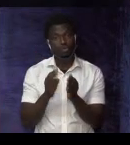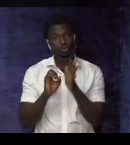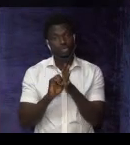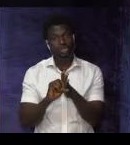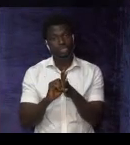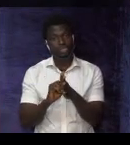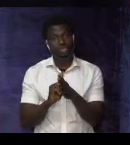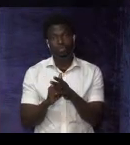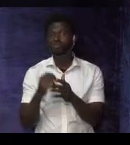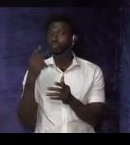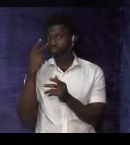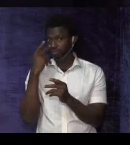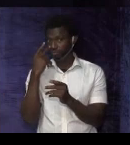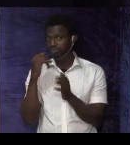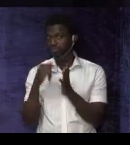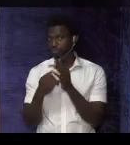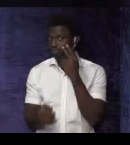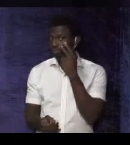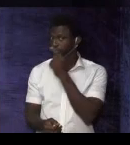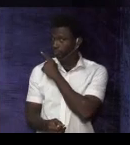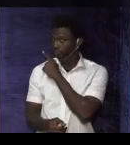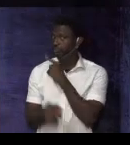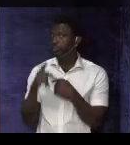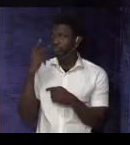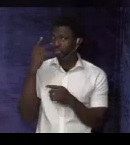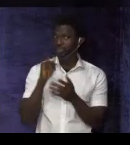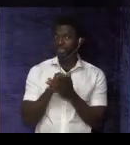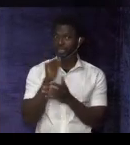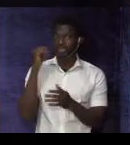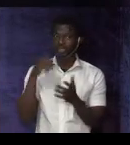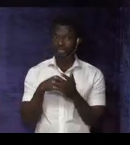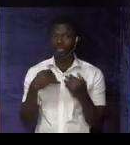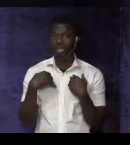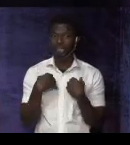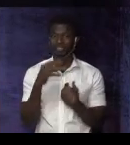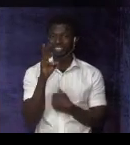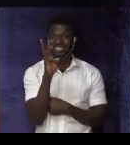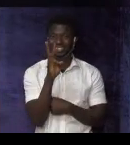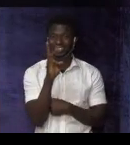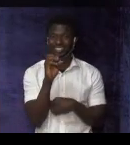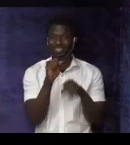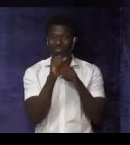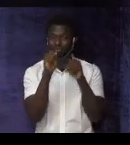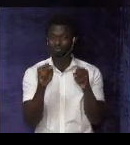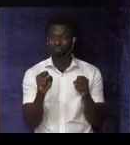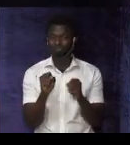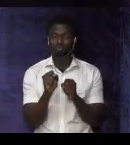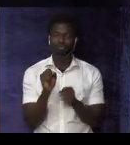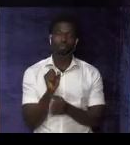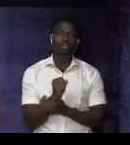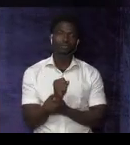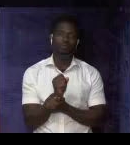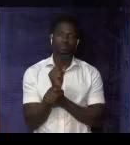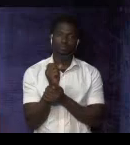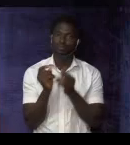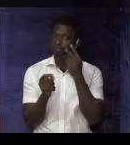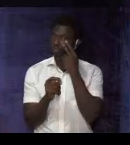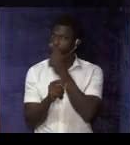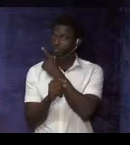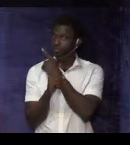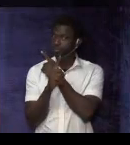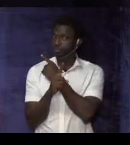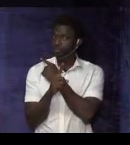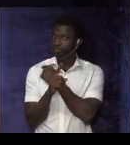example. Study it, and you will see that it has 6 square faces. I mean, 6 squares.